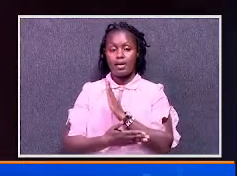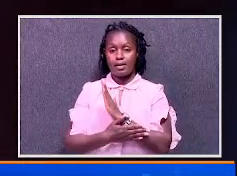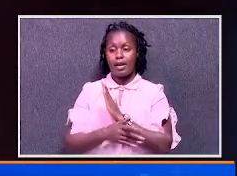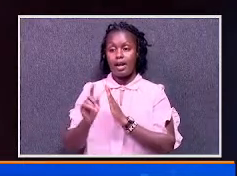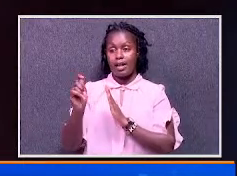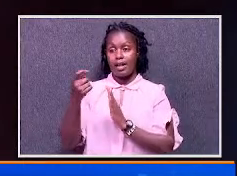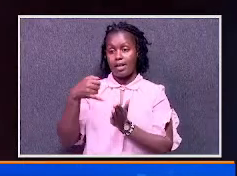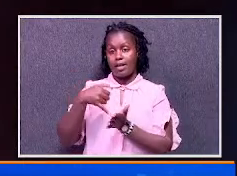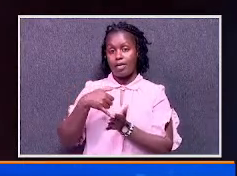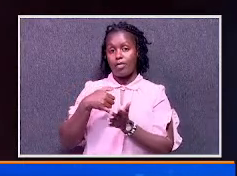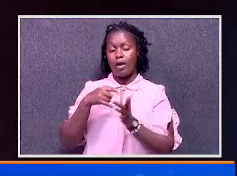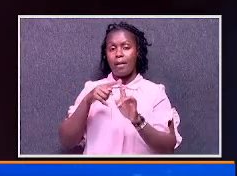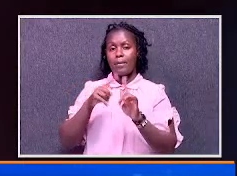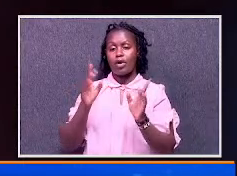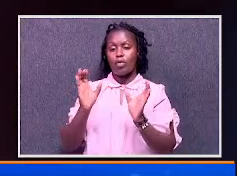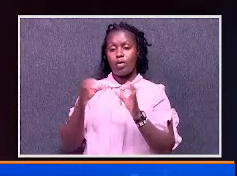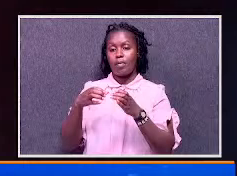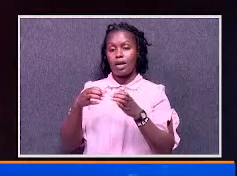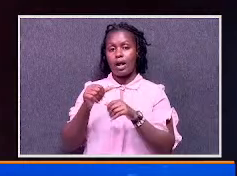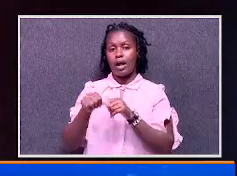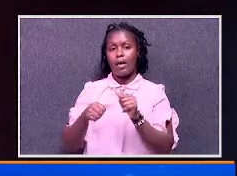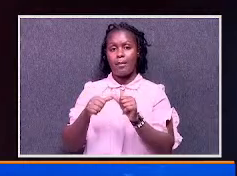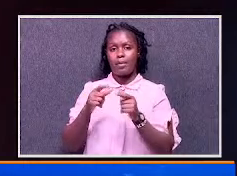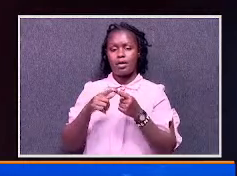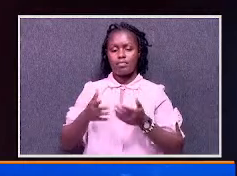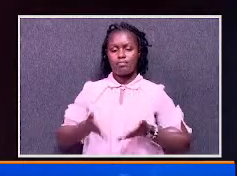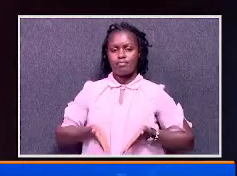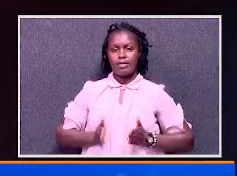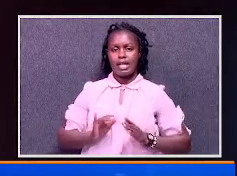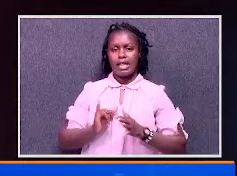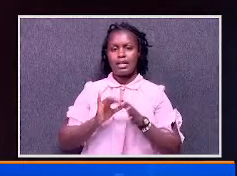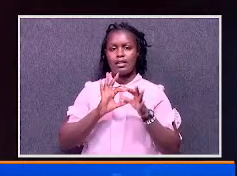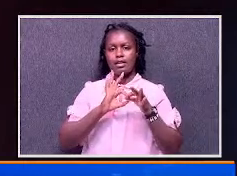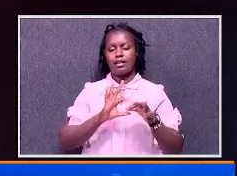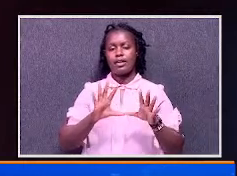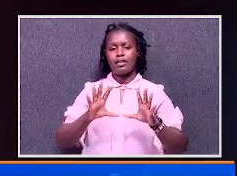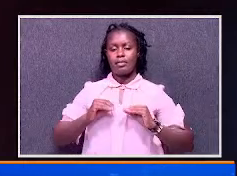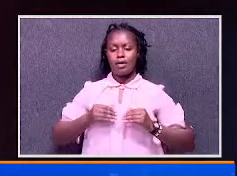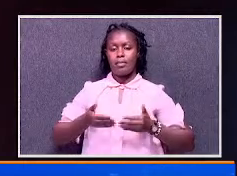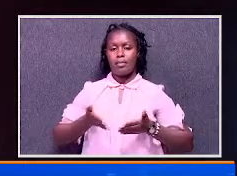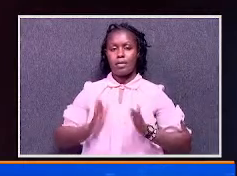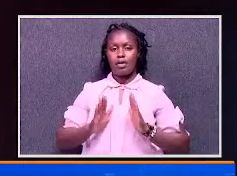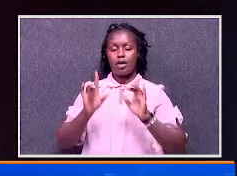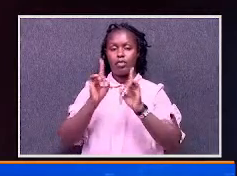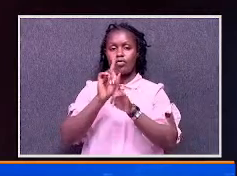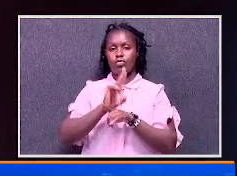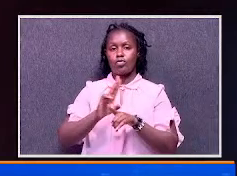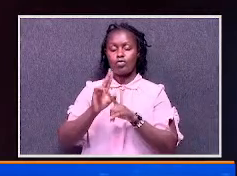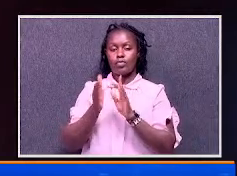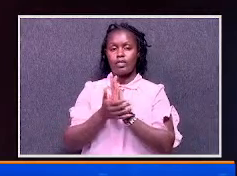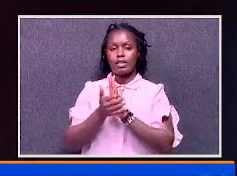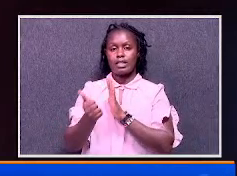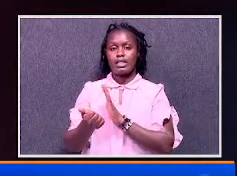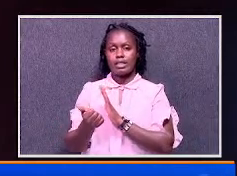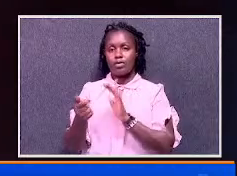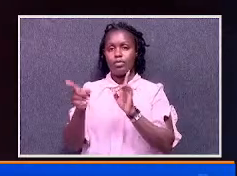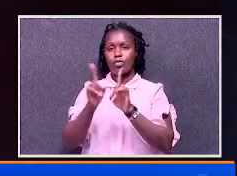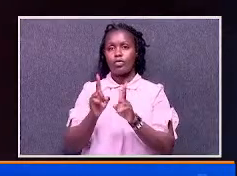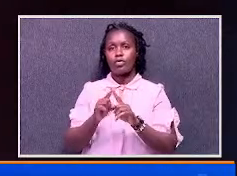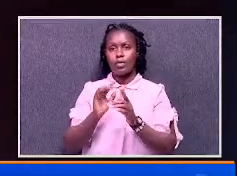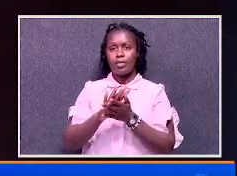one of them. Although the community midwifery model is a culturally acceptable method, the use of skilled birth attendants, however,